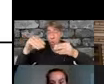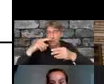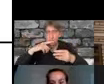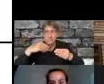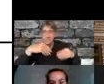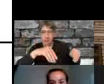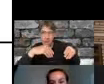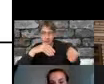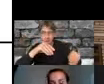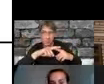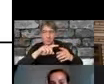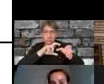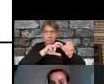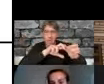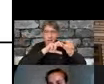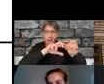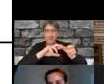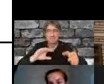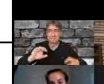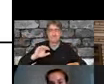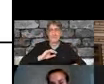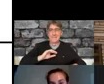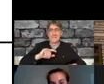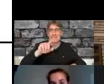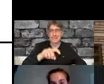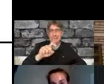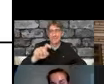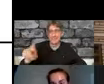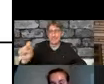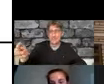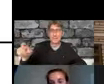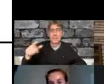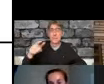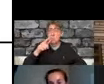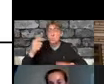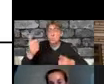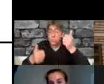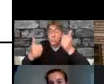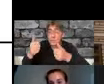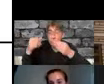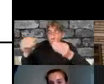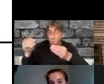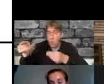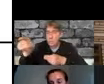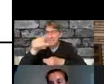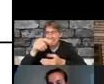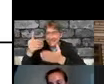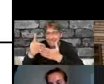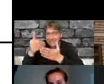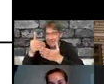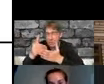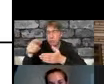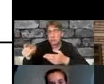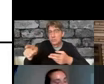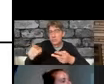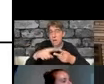retail strategy to one, understand what retailers are near our proposed locations, and two, prioritize retailers who better meet the needs of